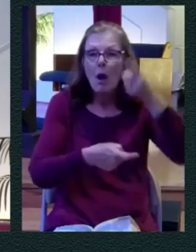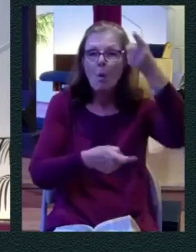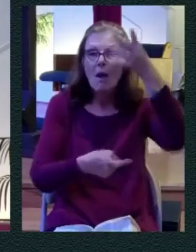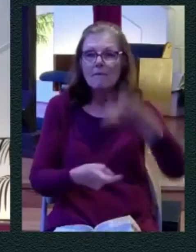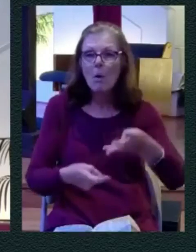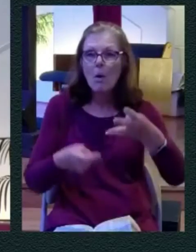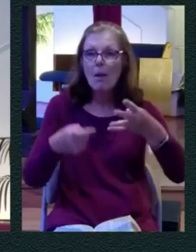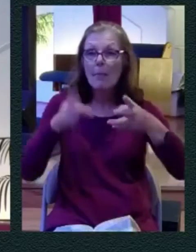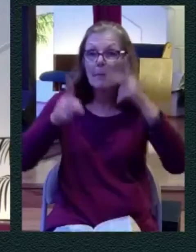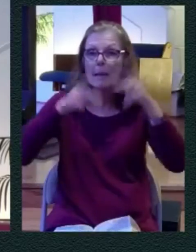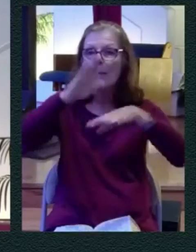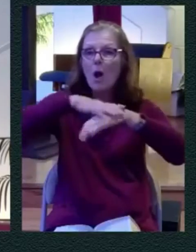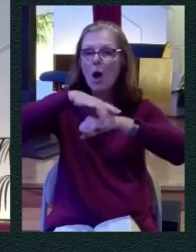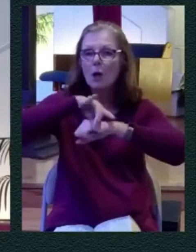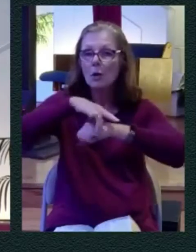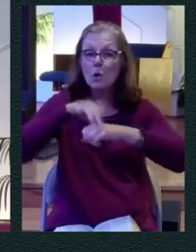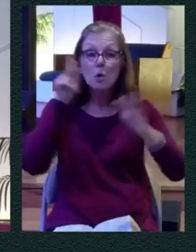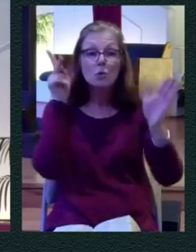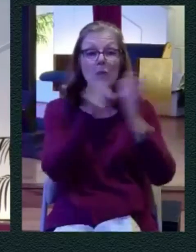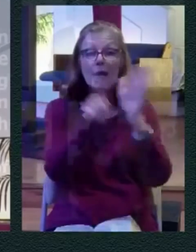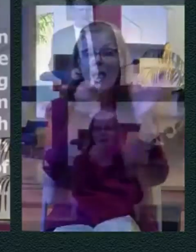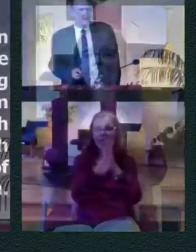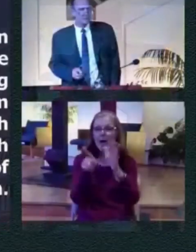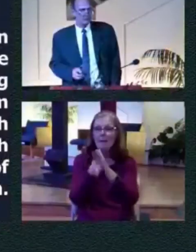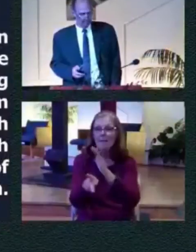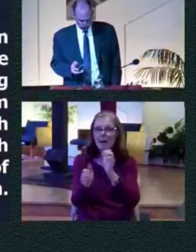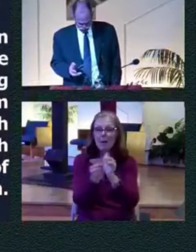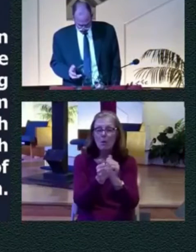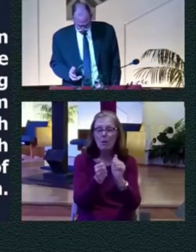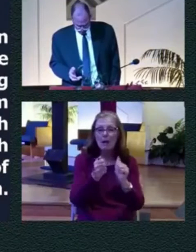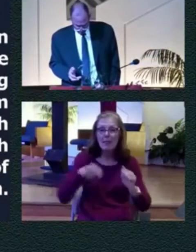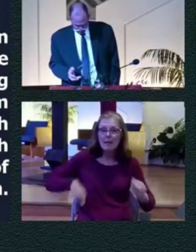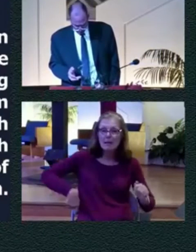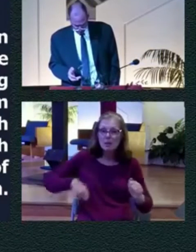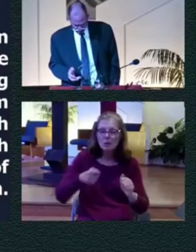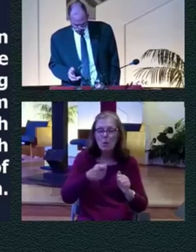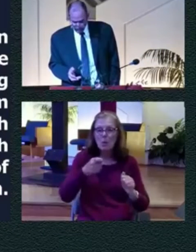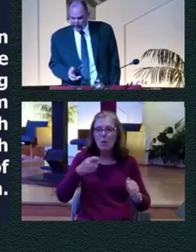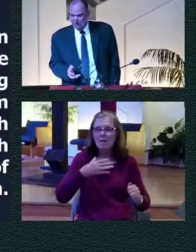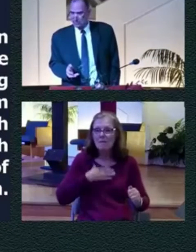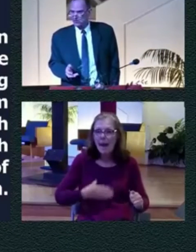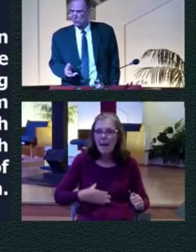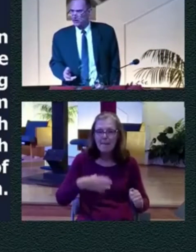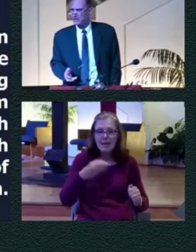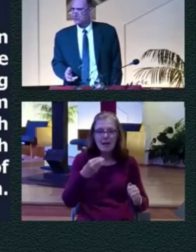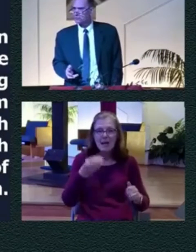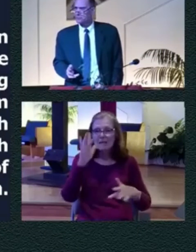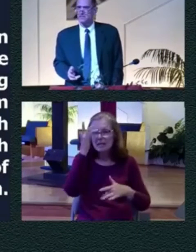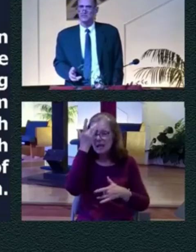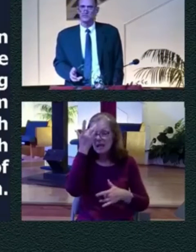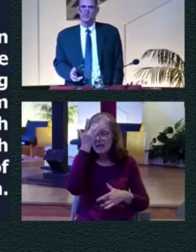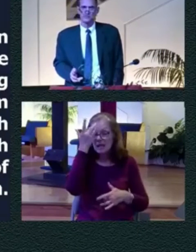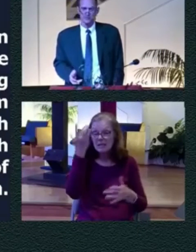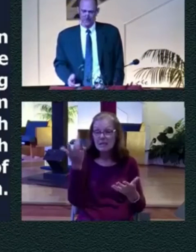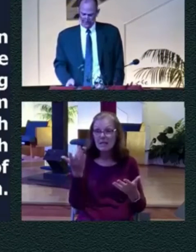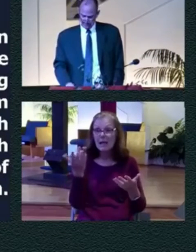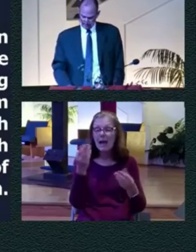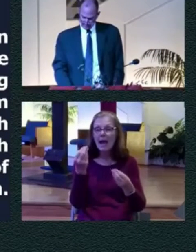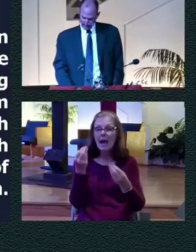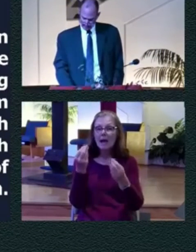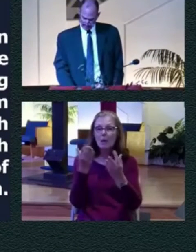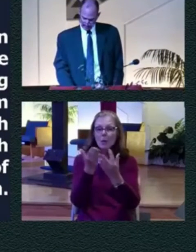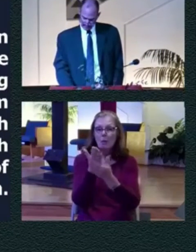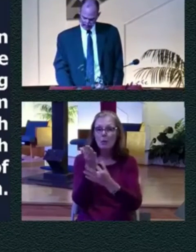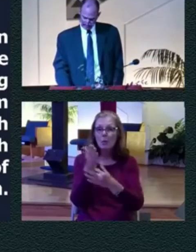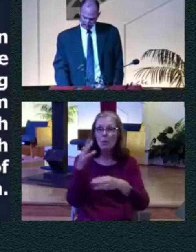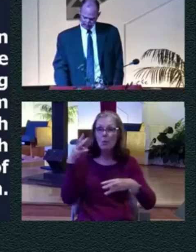with sword and with famine and with pestilence and by the wild beasts of